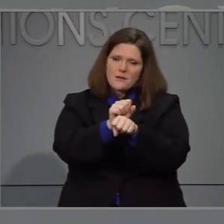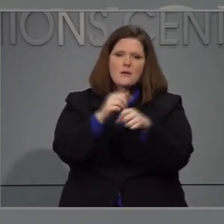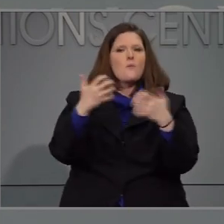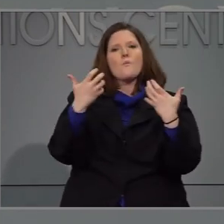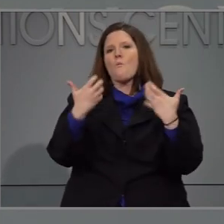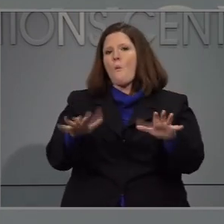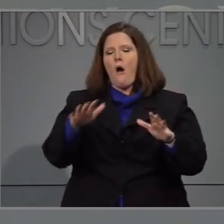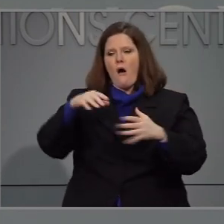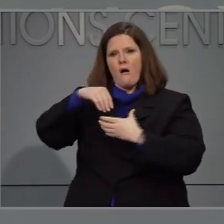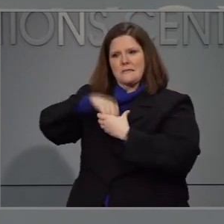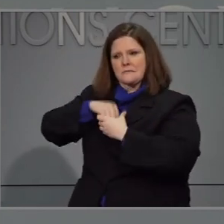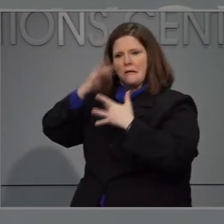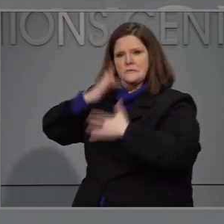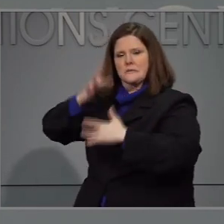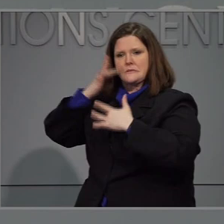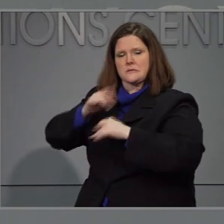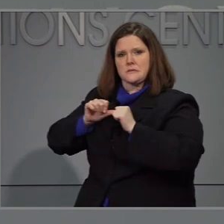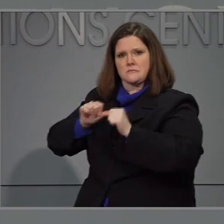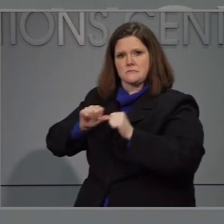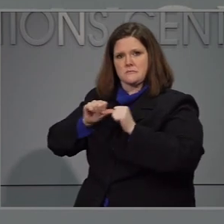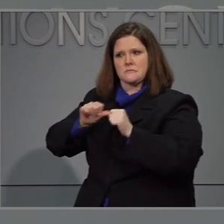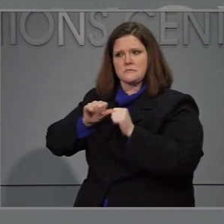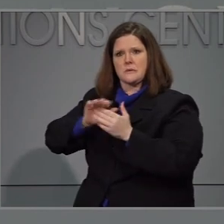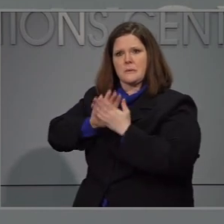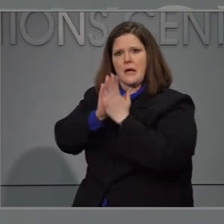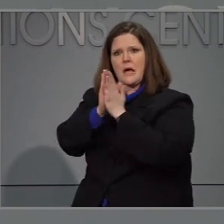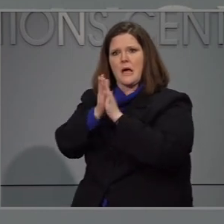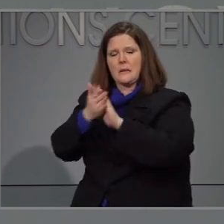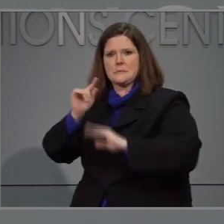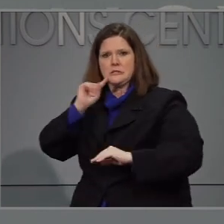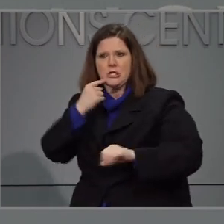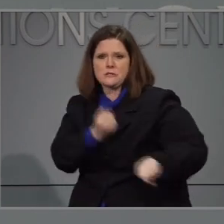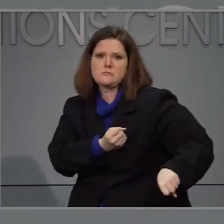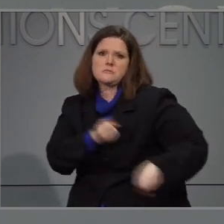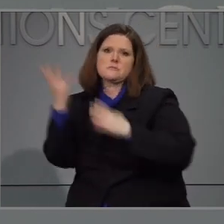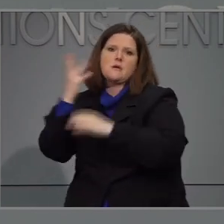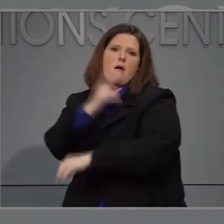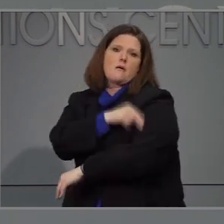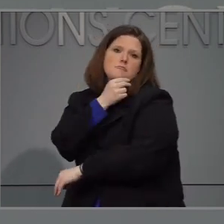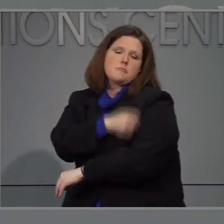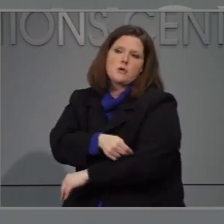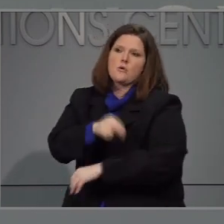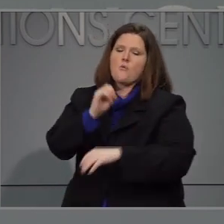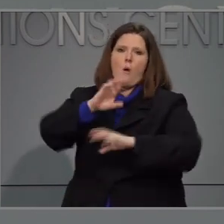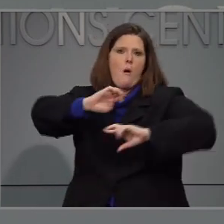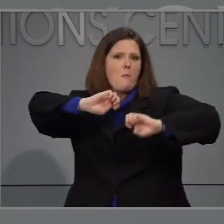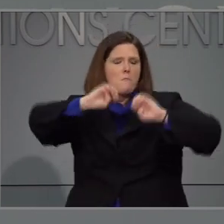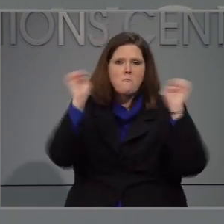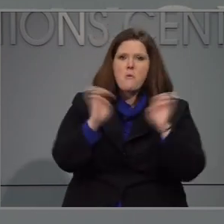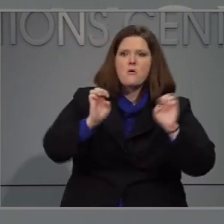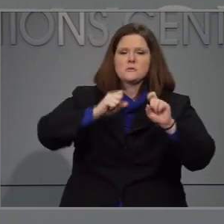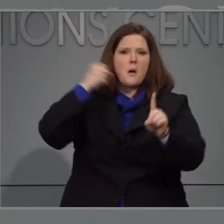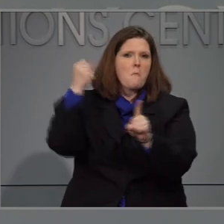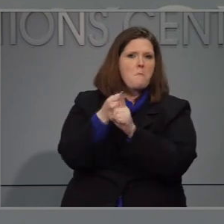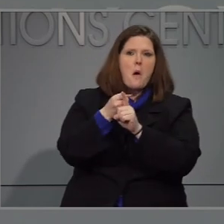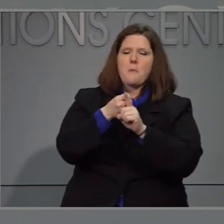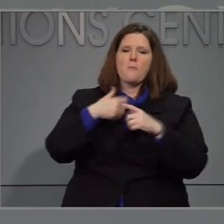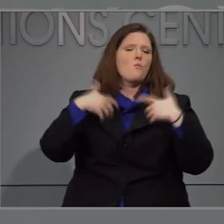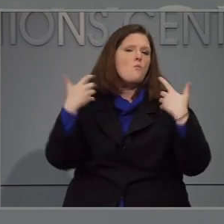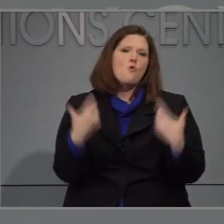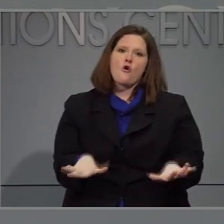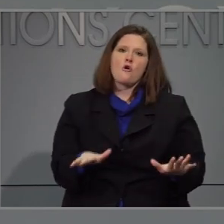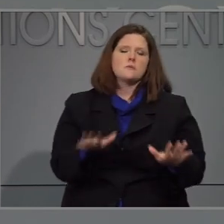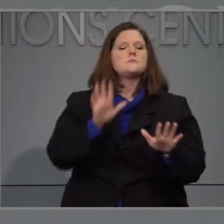get worse and to turn into a crisis so that they have to go into the hospital or get some sort of emergency surgery.